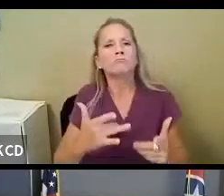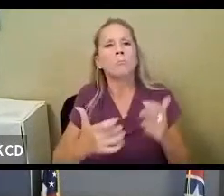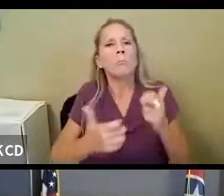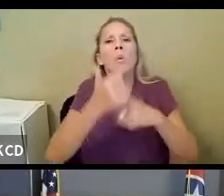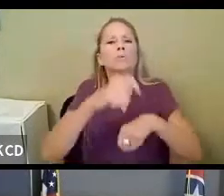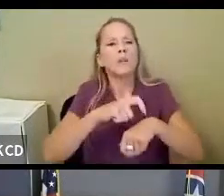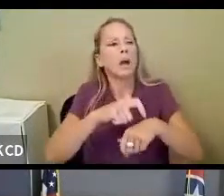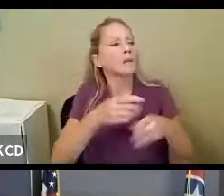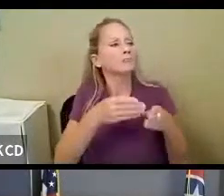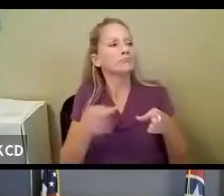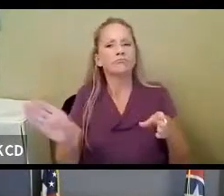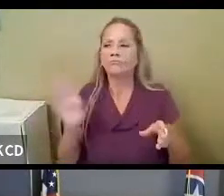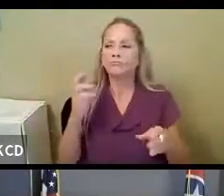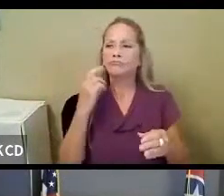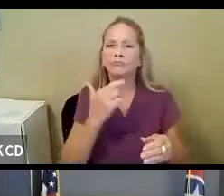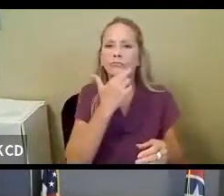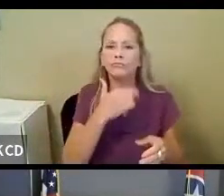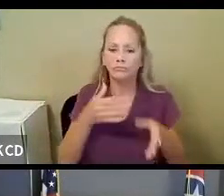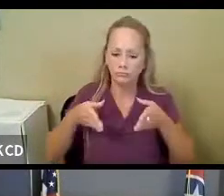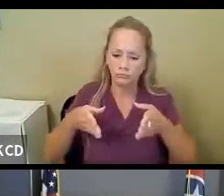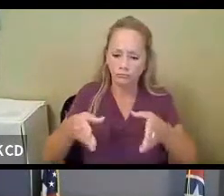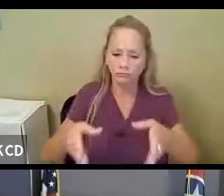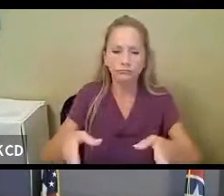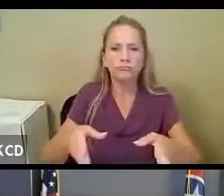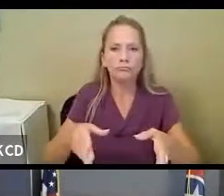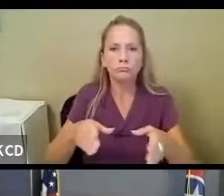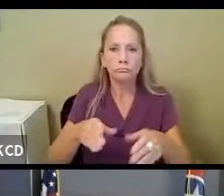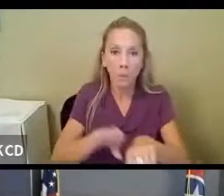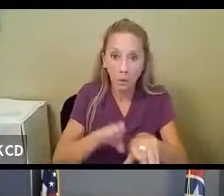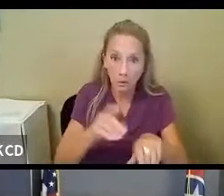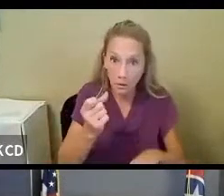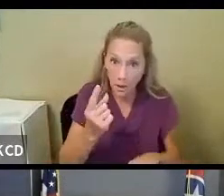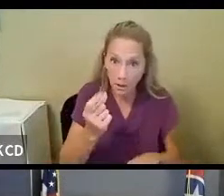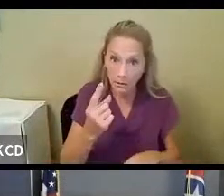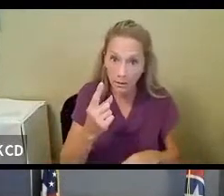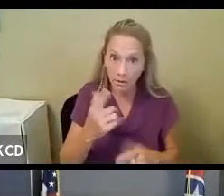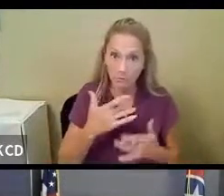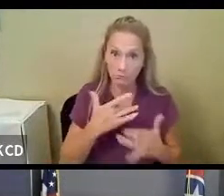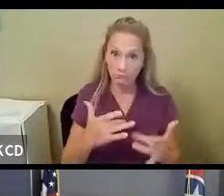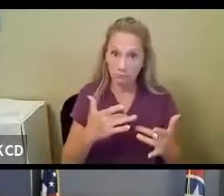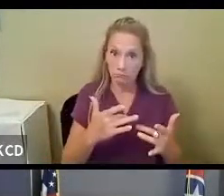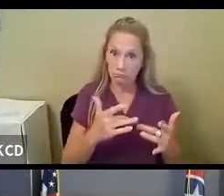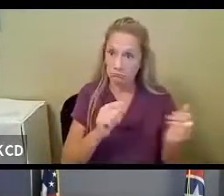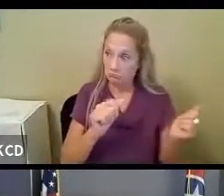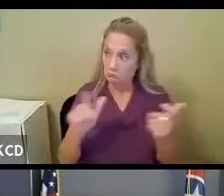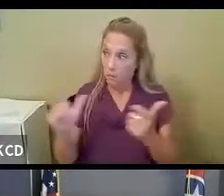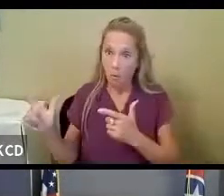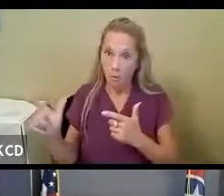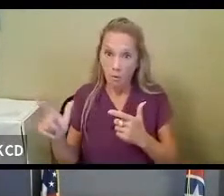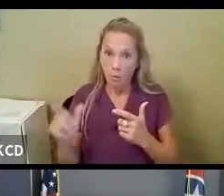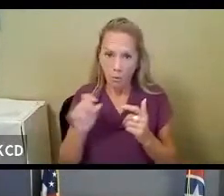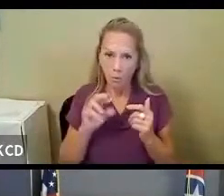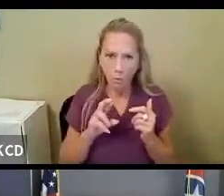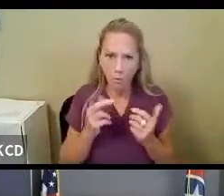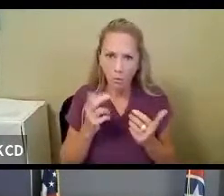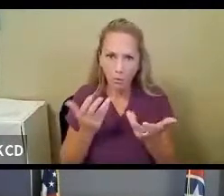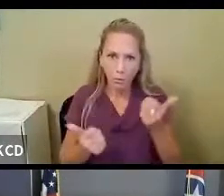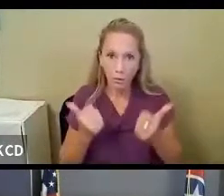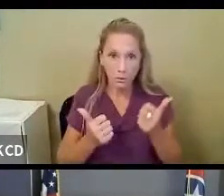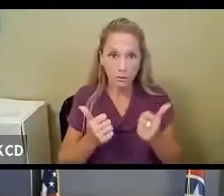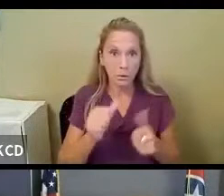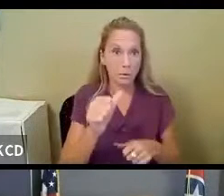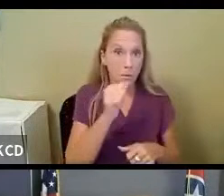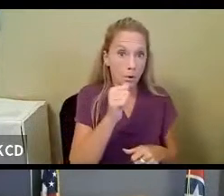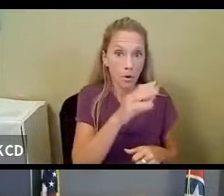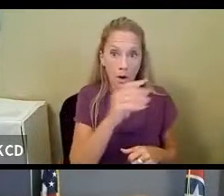And is it that an 11 o'clock overall closure of both bars